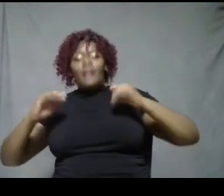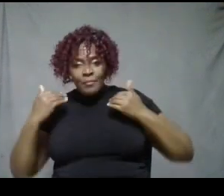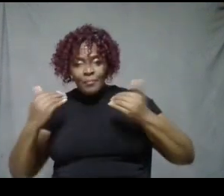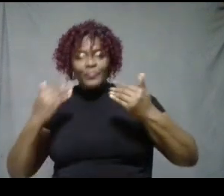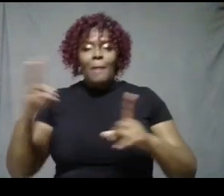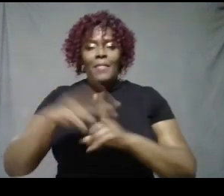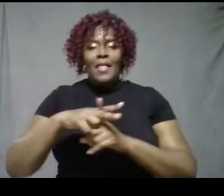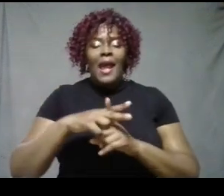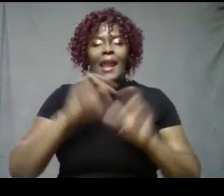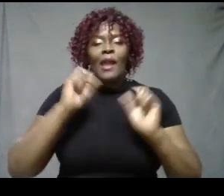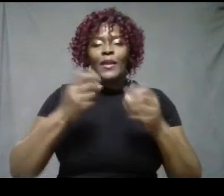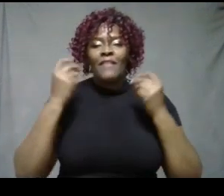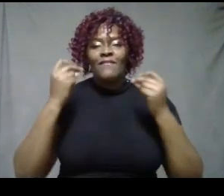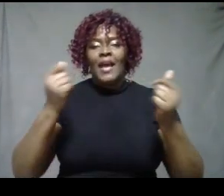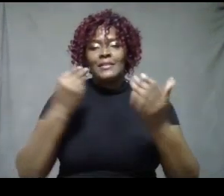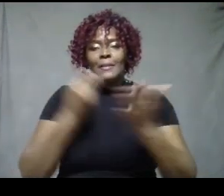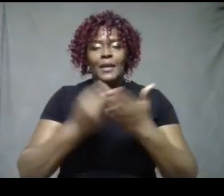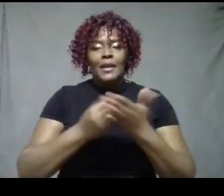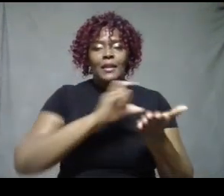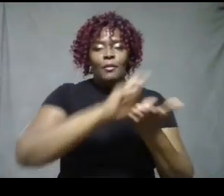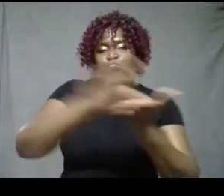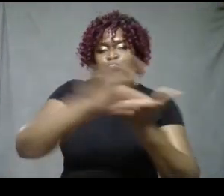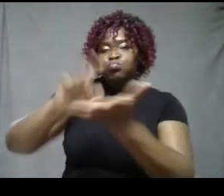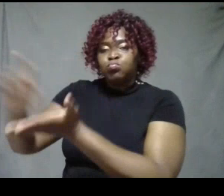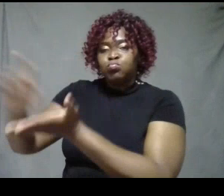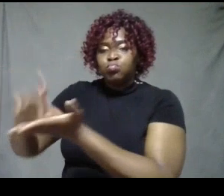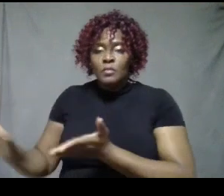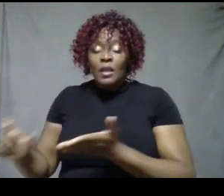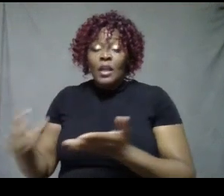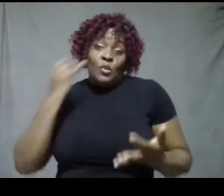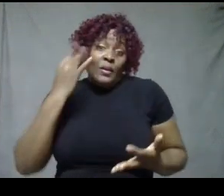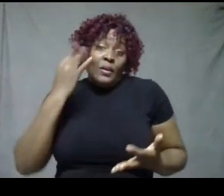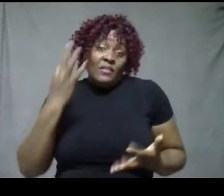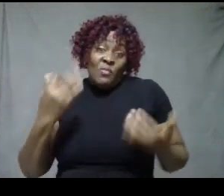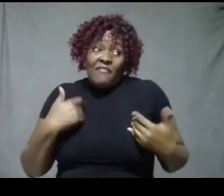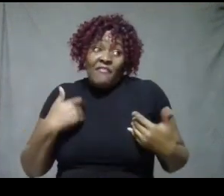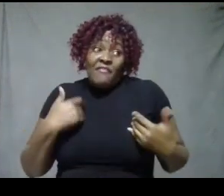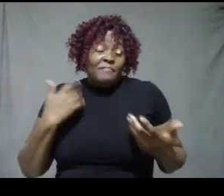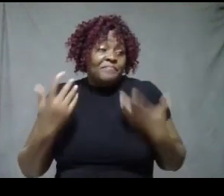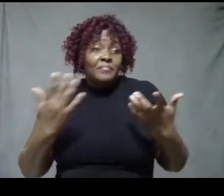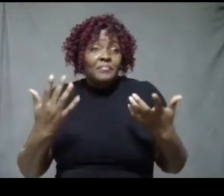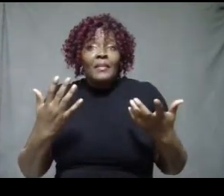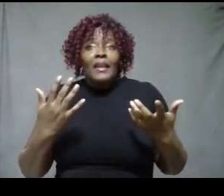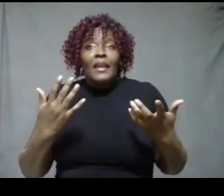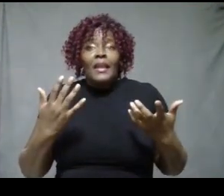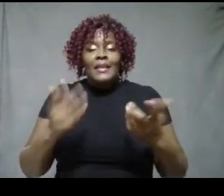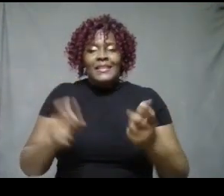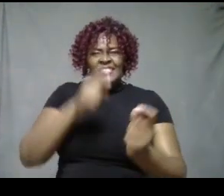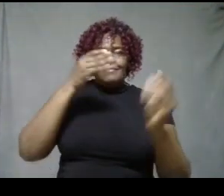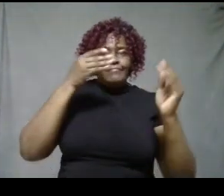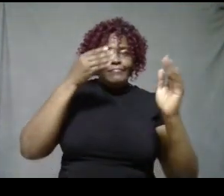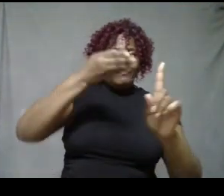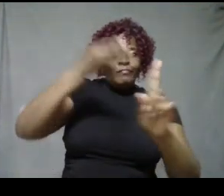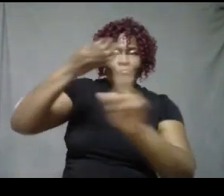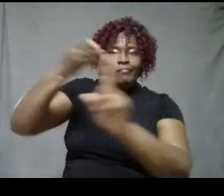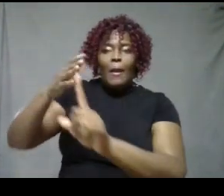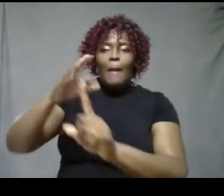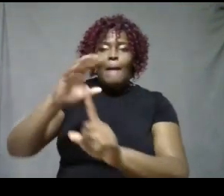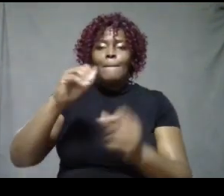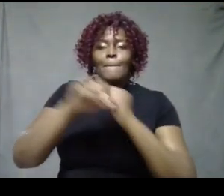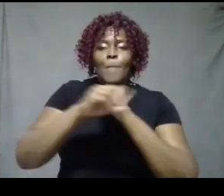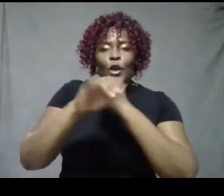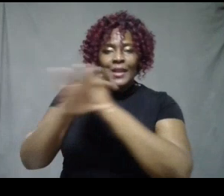for everybody. So if we have some time, some leeway to have some sort of targeted marketing outreach for the program, I think that'd be extremely beneficial. Yeah.